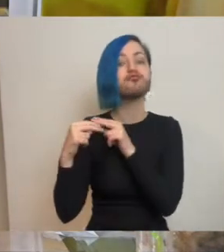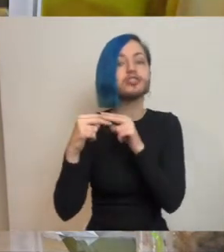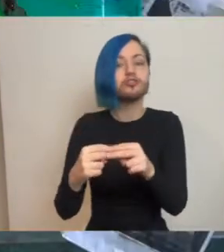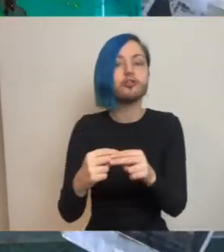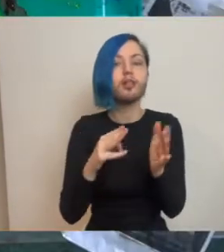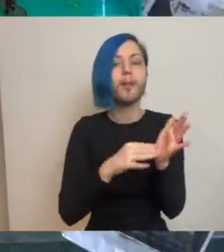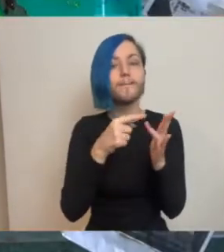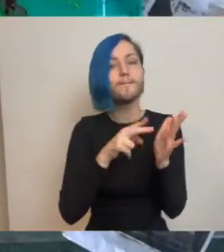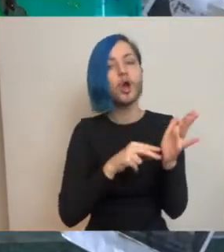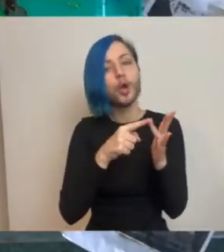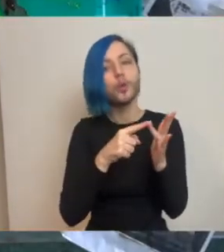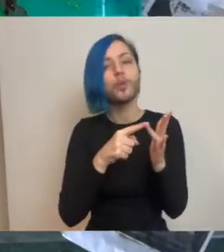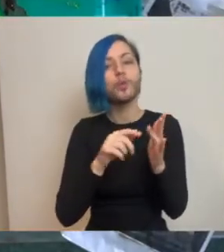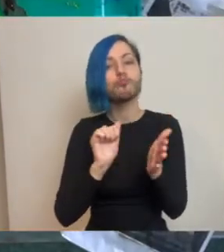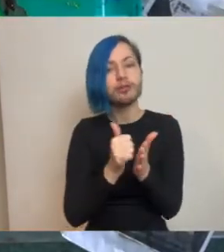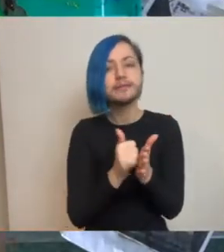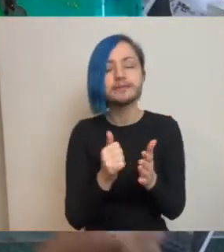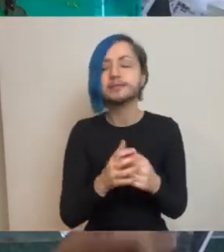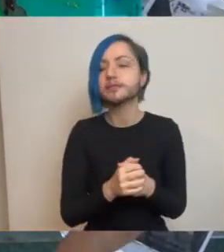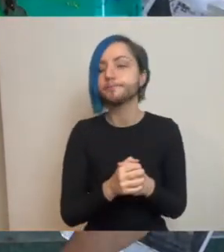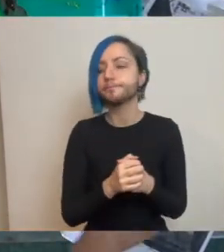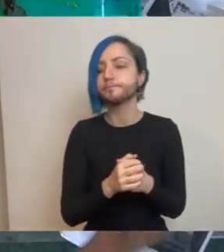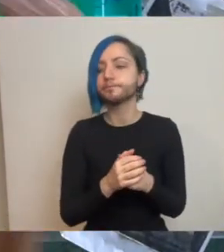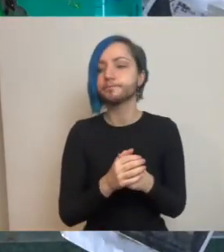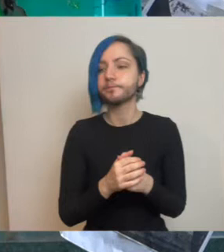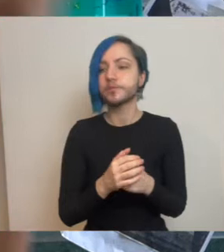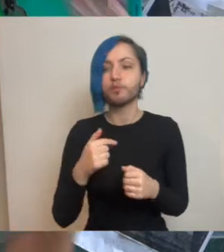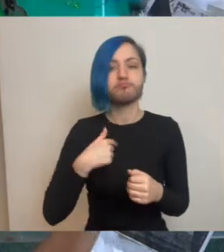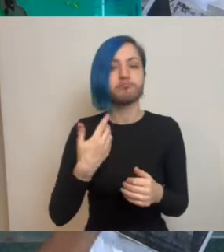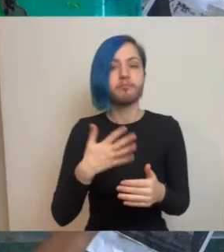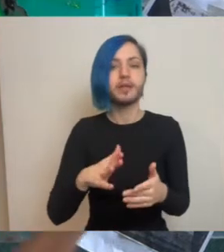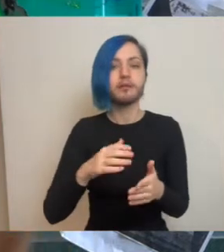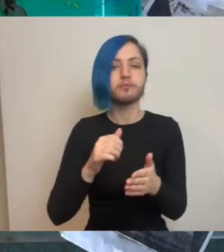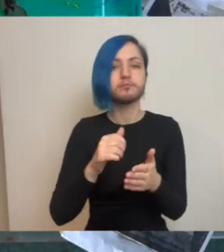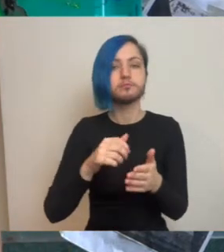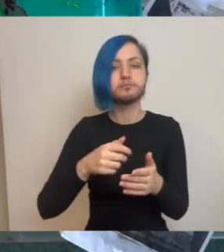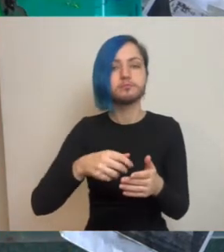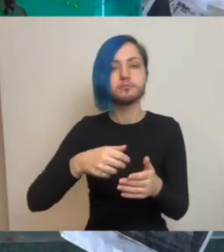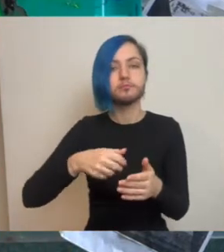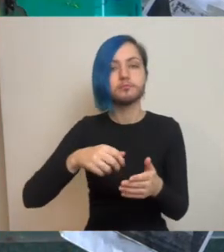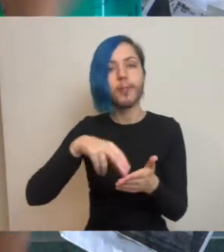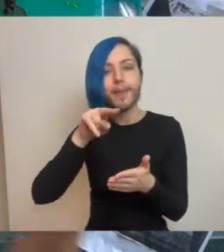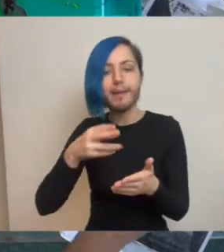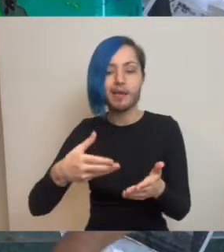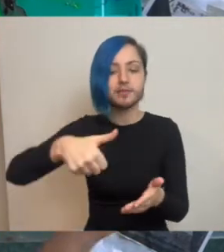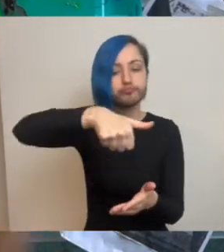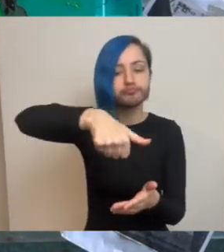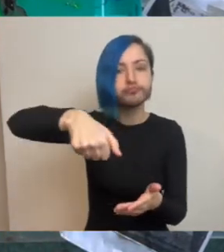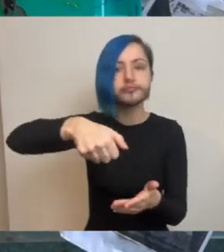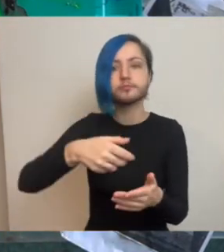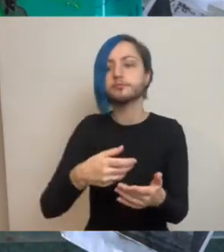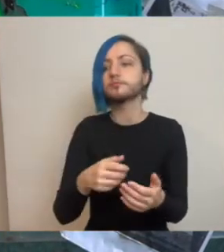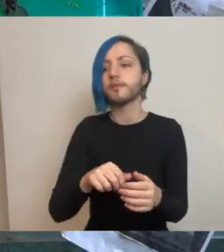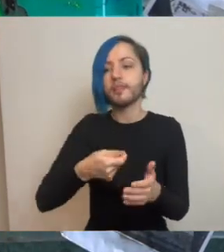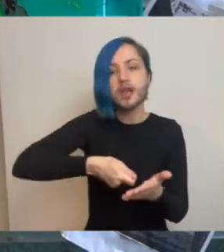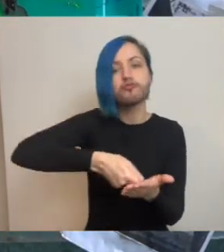mono print. And for that, I have placed some of my paint on here just by rolling it out, and I